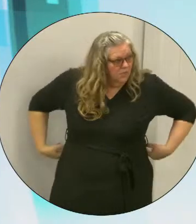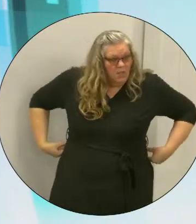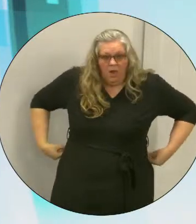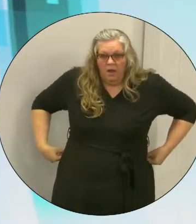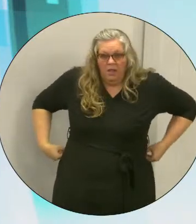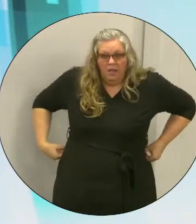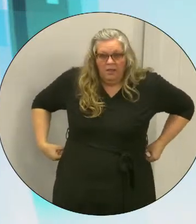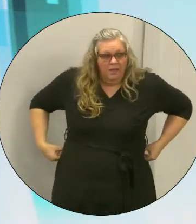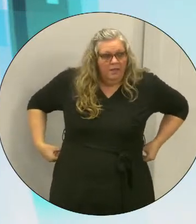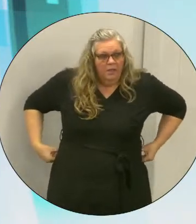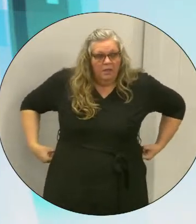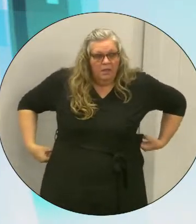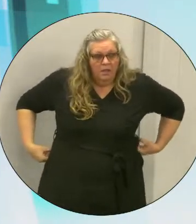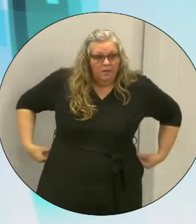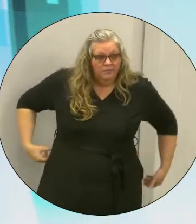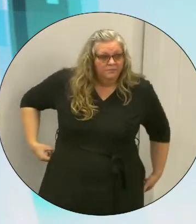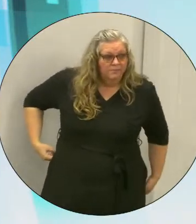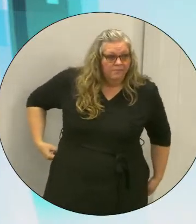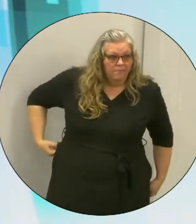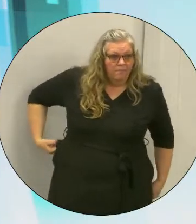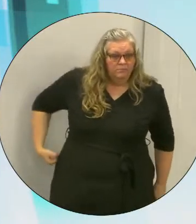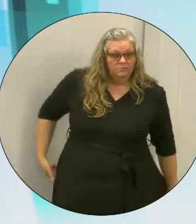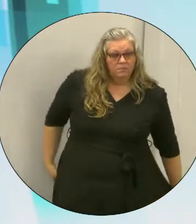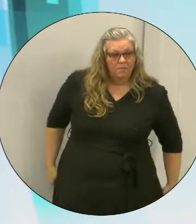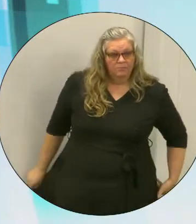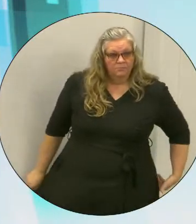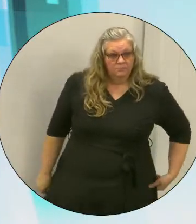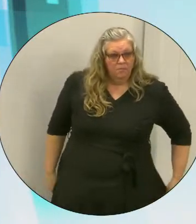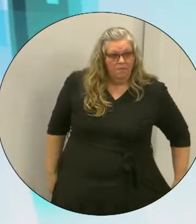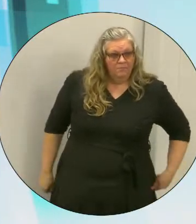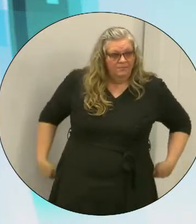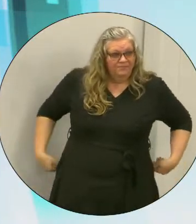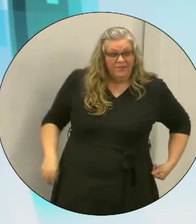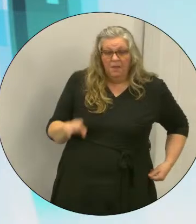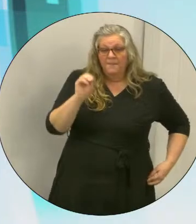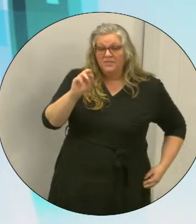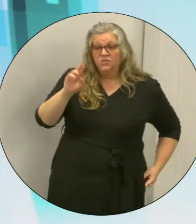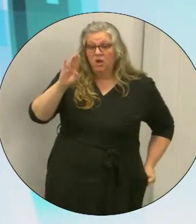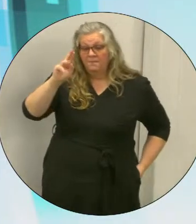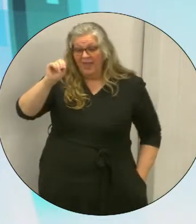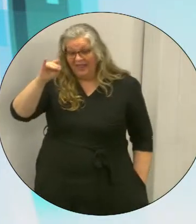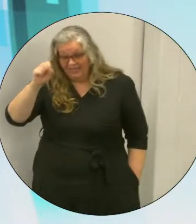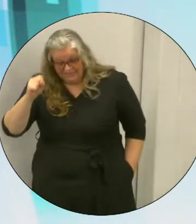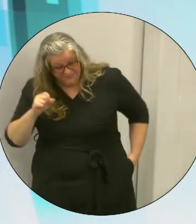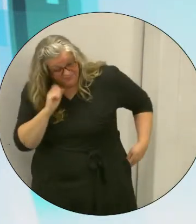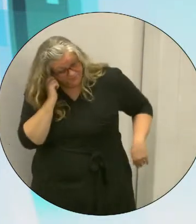to go this way or that way? Is that one okay? All right, Mr. Bayless.